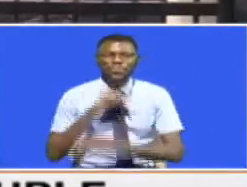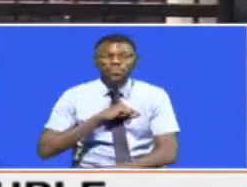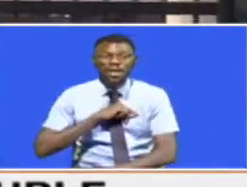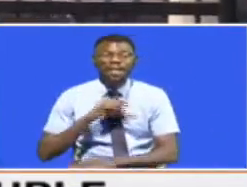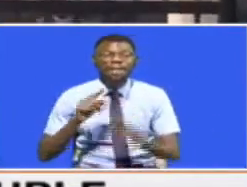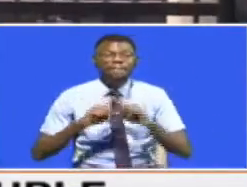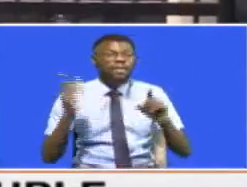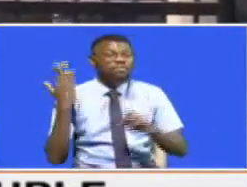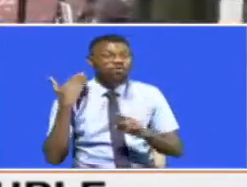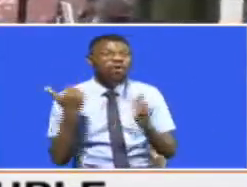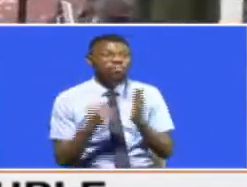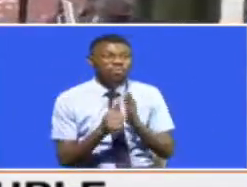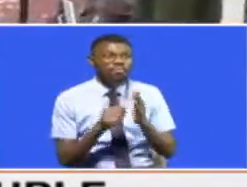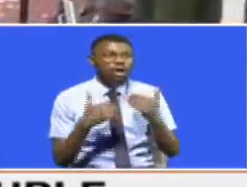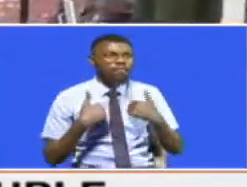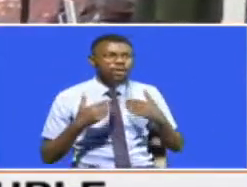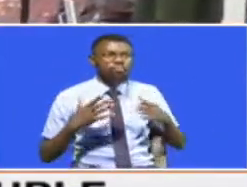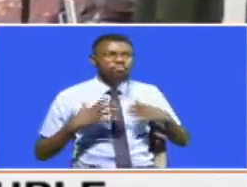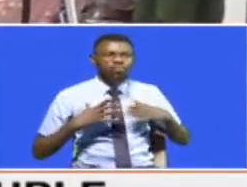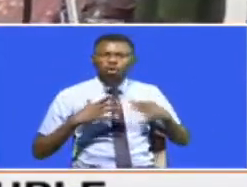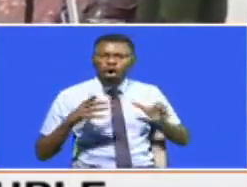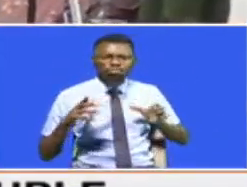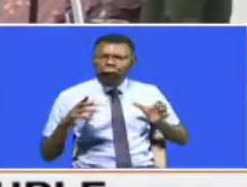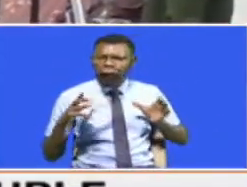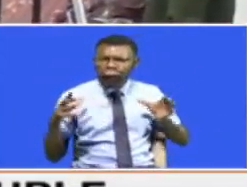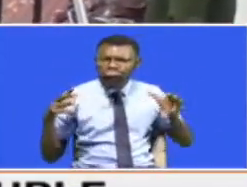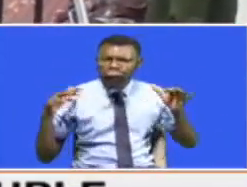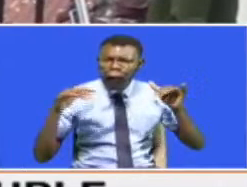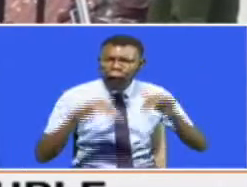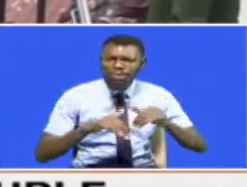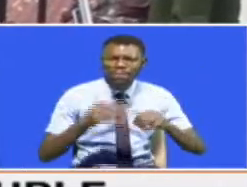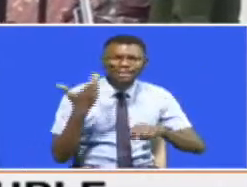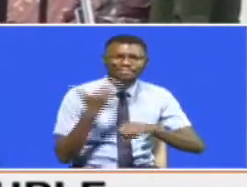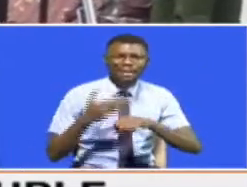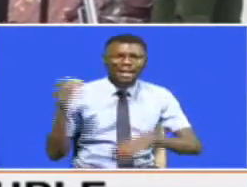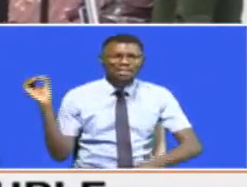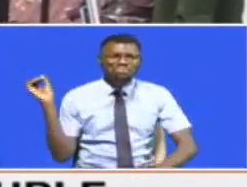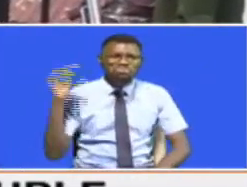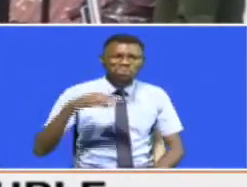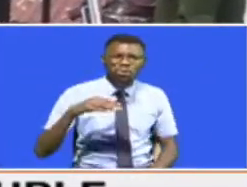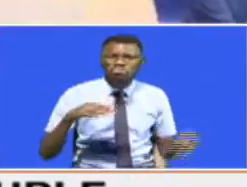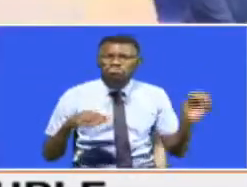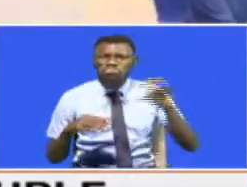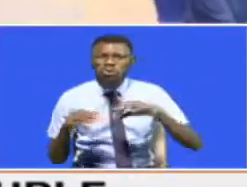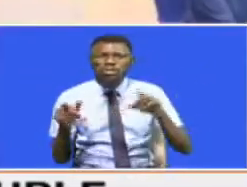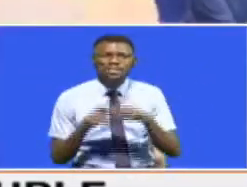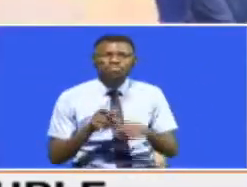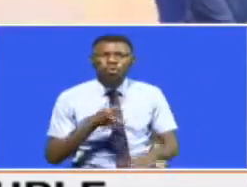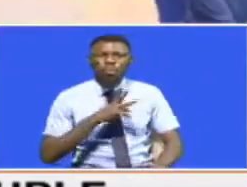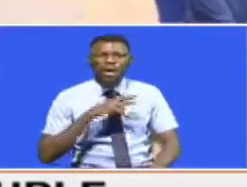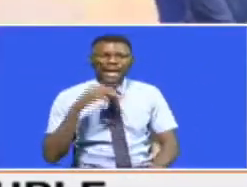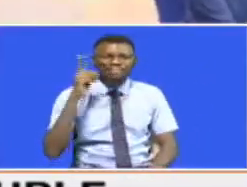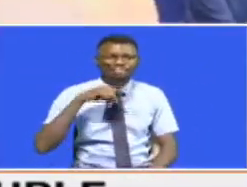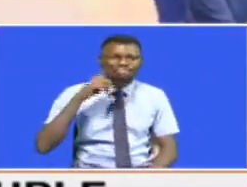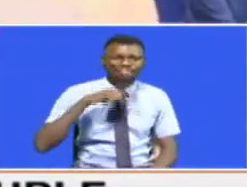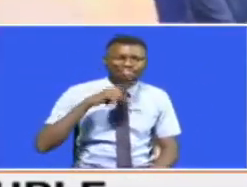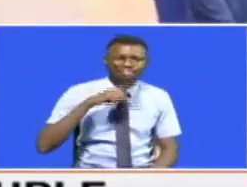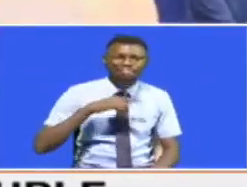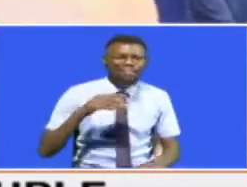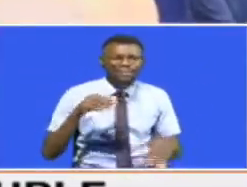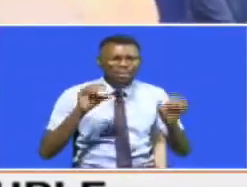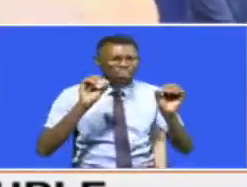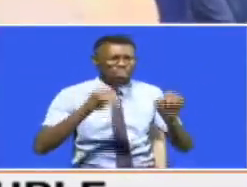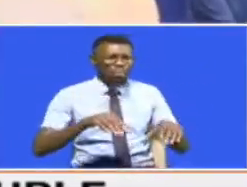when unknown people delivered a load of stones and raw sewage just at the entrance of the assembly. We've done our mandate according